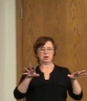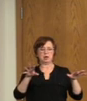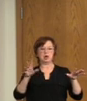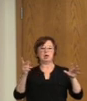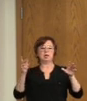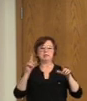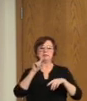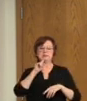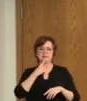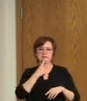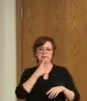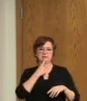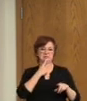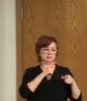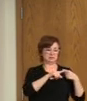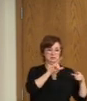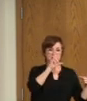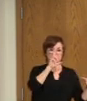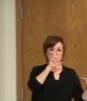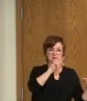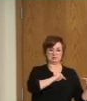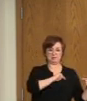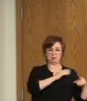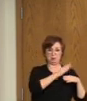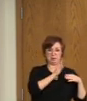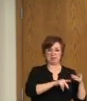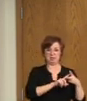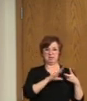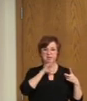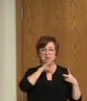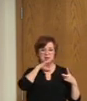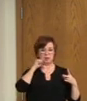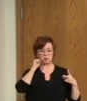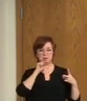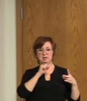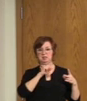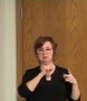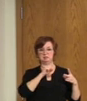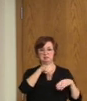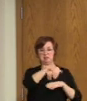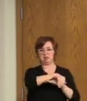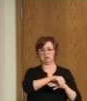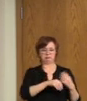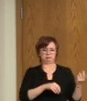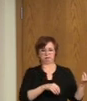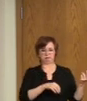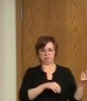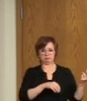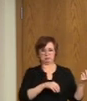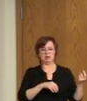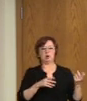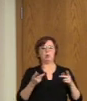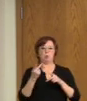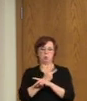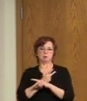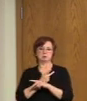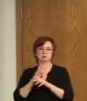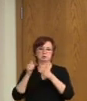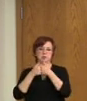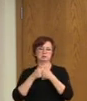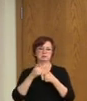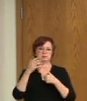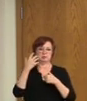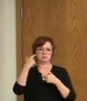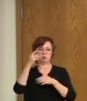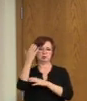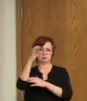So, and that's why the recommendations and public health orders right now are very specific. Please do not meet indoors in